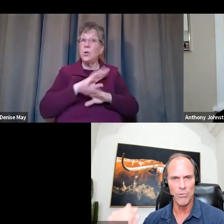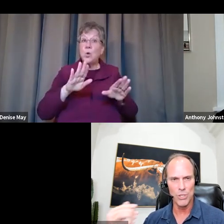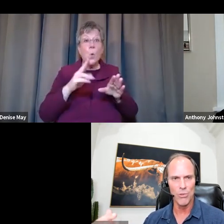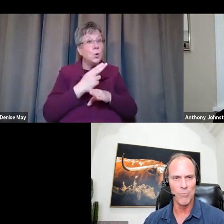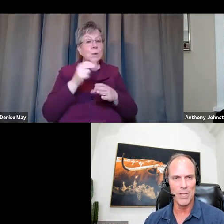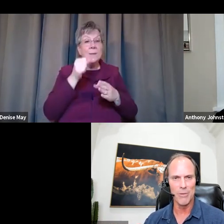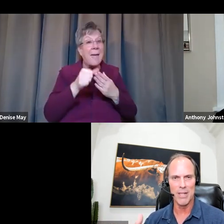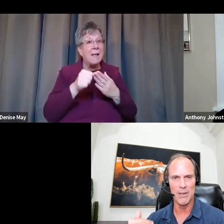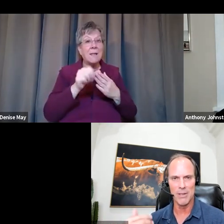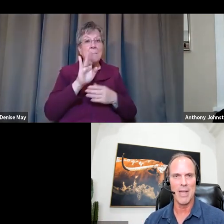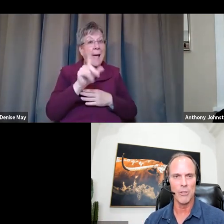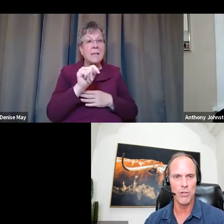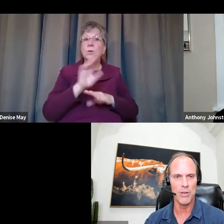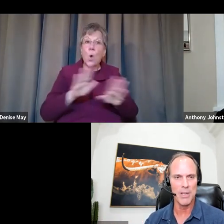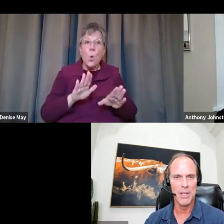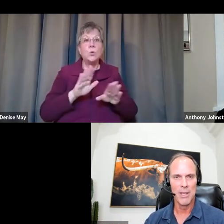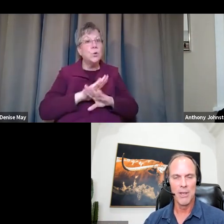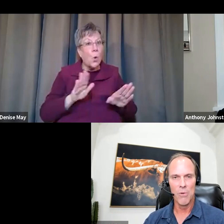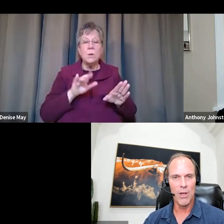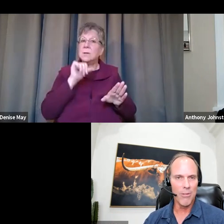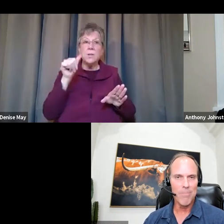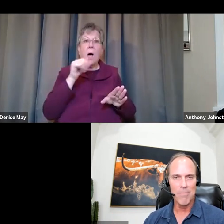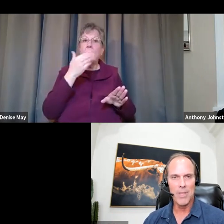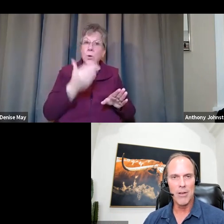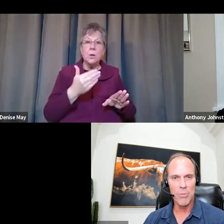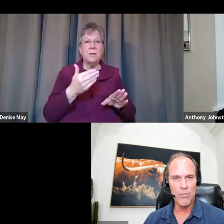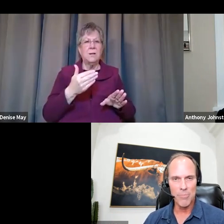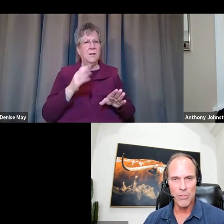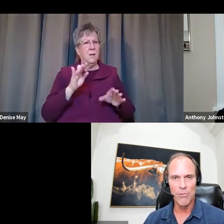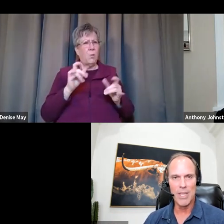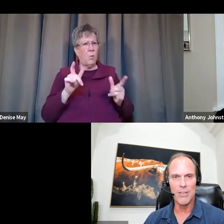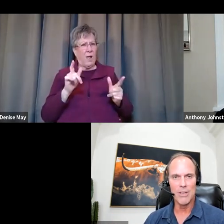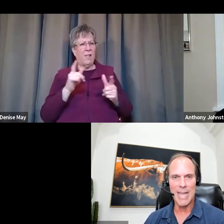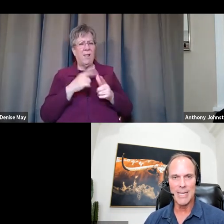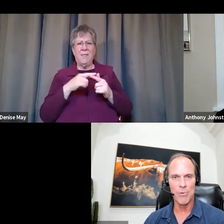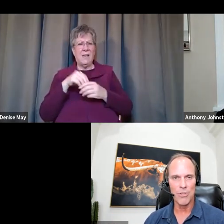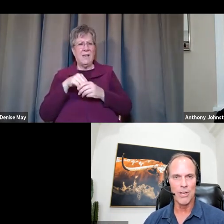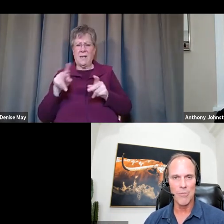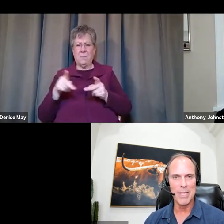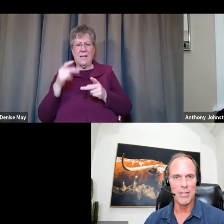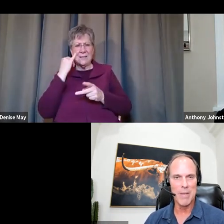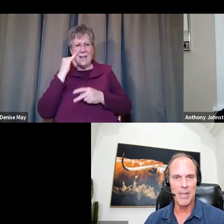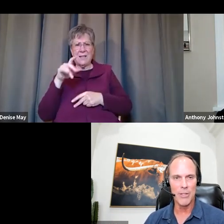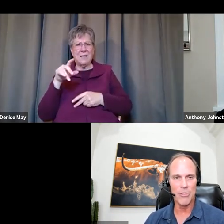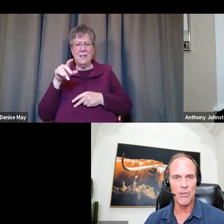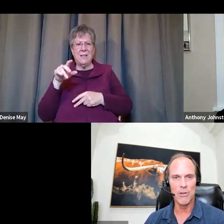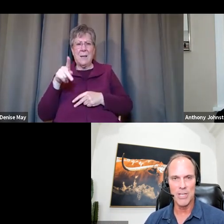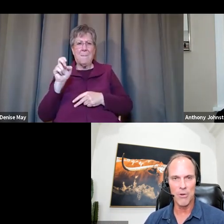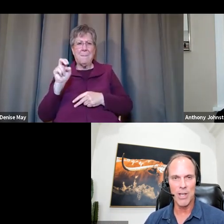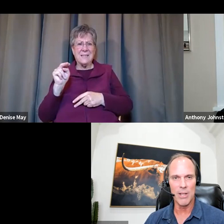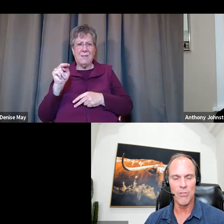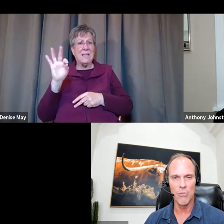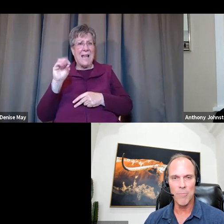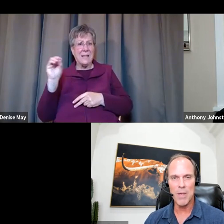ballot. Whatever you do, don't use mail-in balloting. It's not legitimate. Well, then in a place like Pennsylvania, 90% of the mail-in ballots